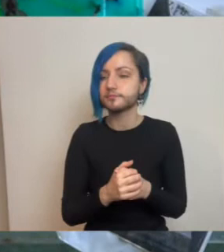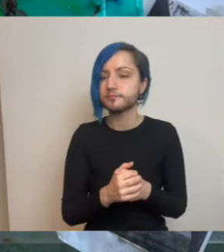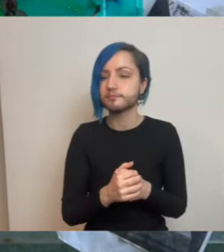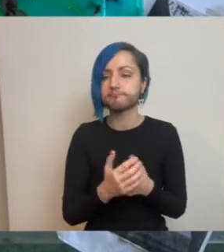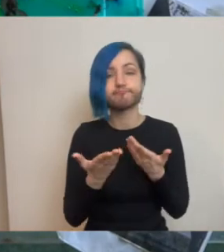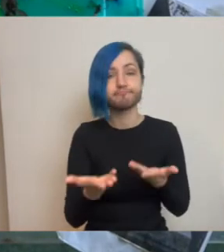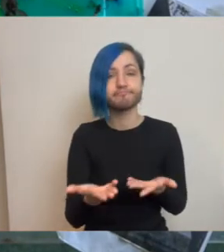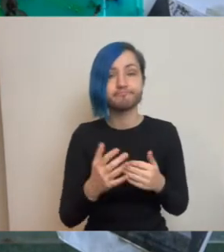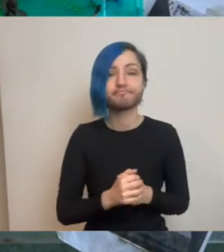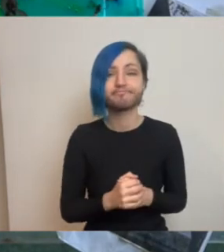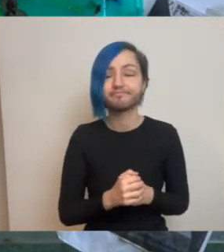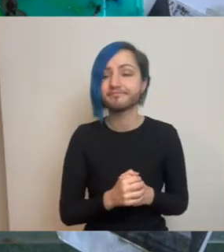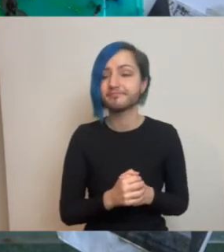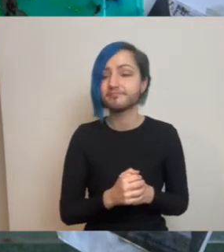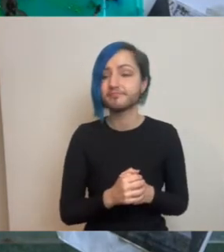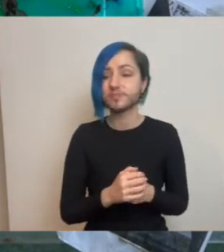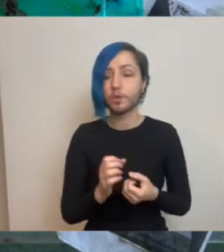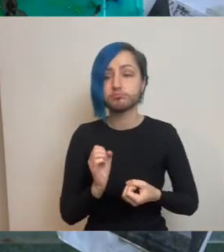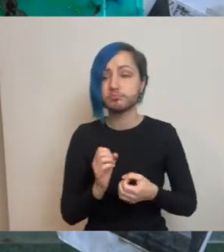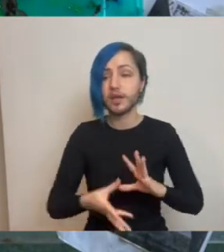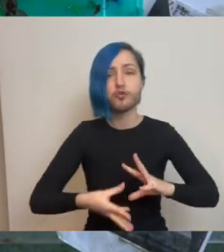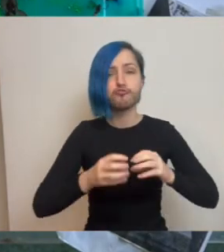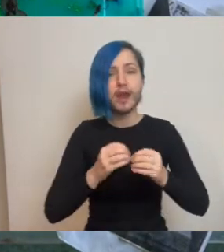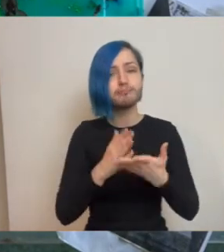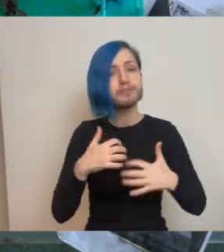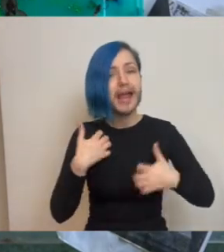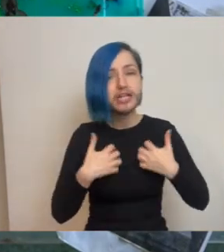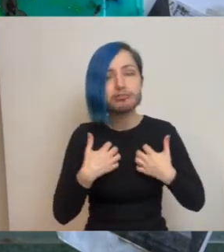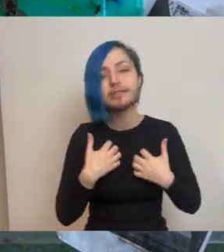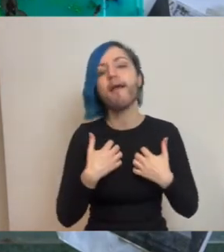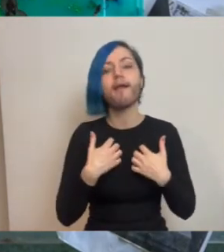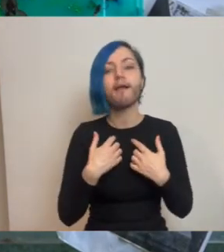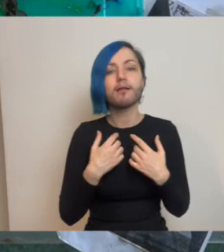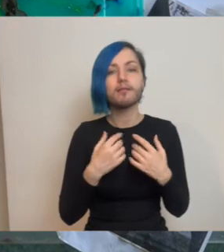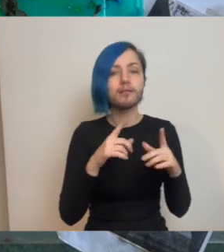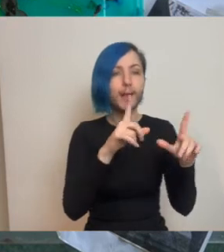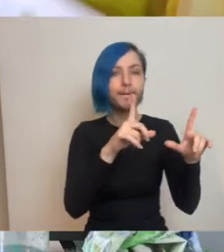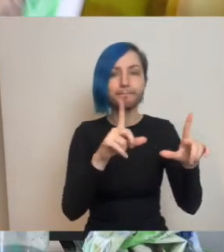There you go. So you can end up with some quite interesting interpretations of the same thing.